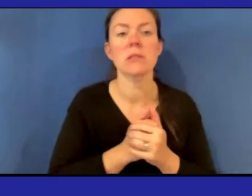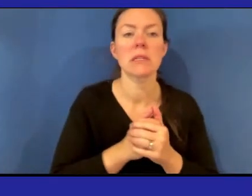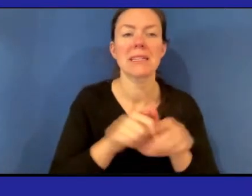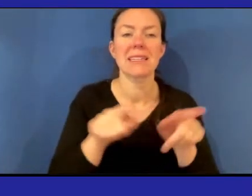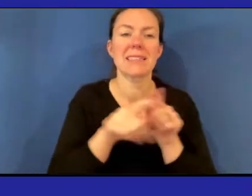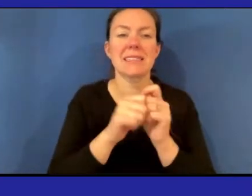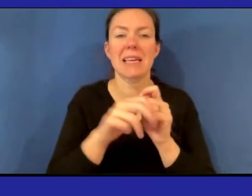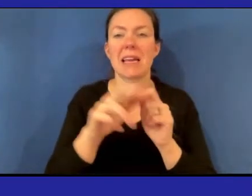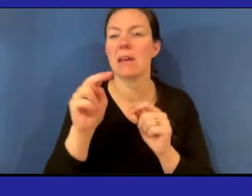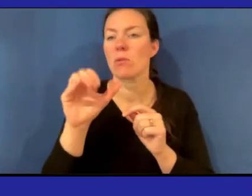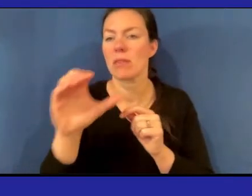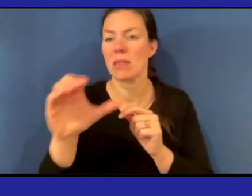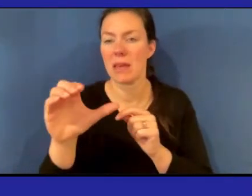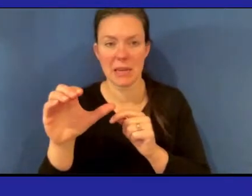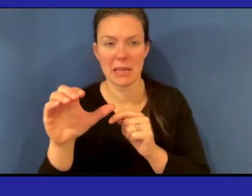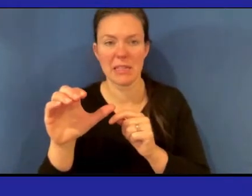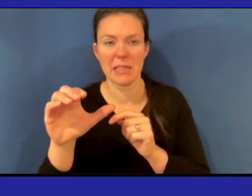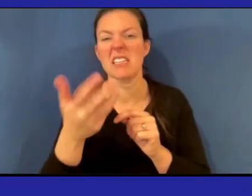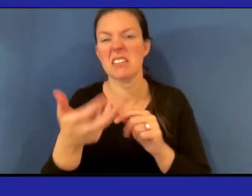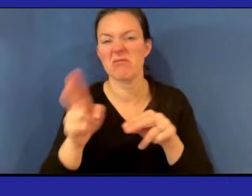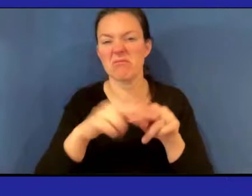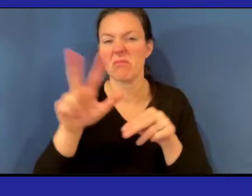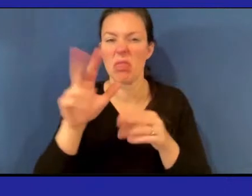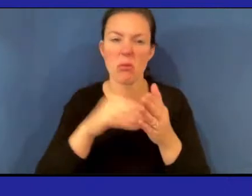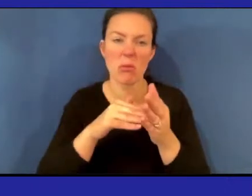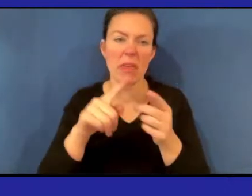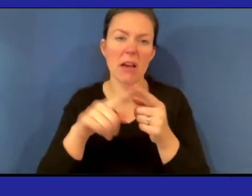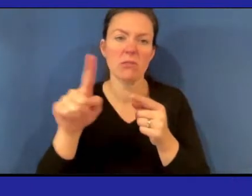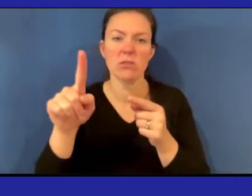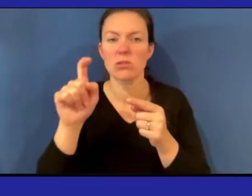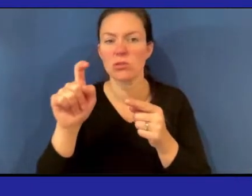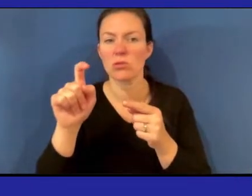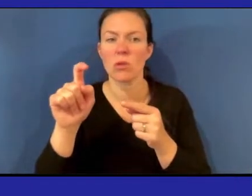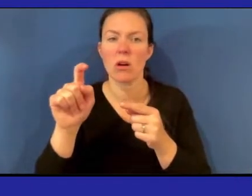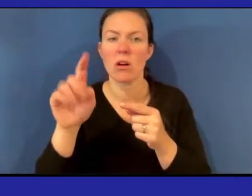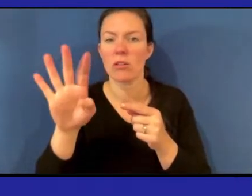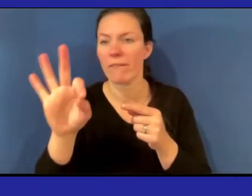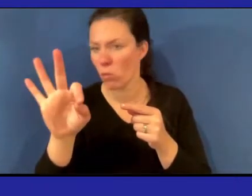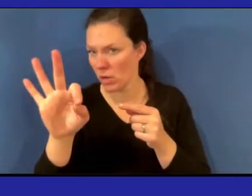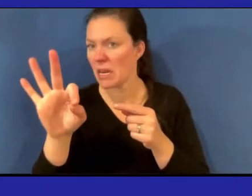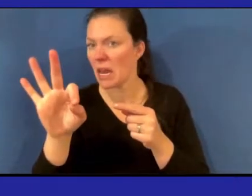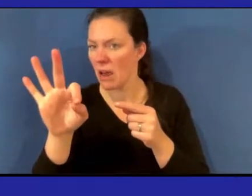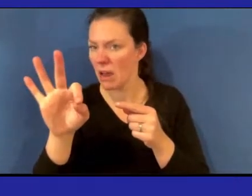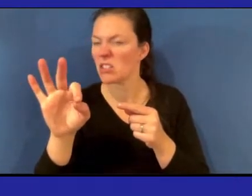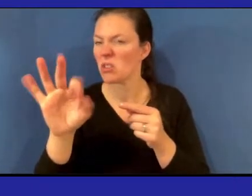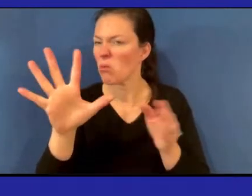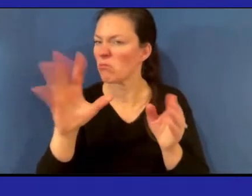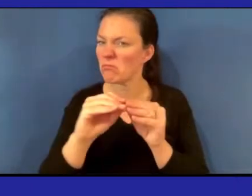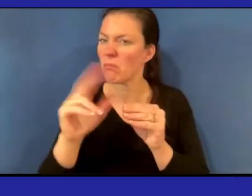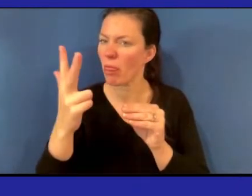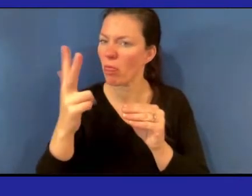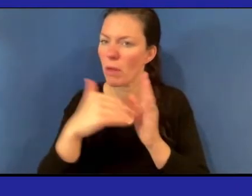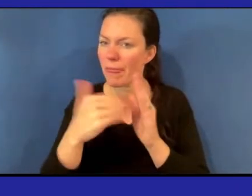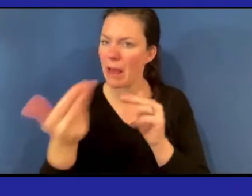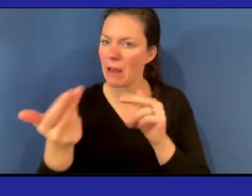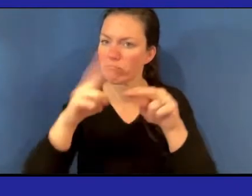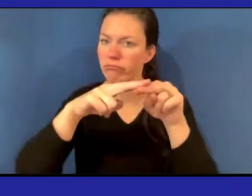NYC Care, it's gone up about 3,000 to 149, and the revised target here is